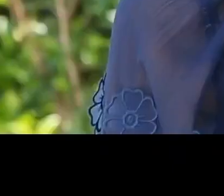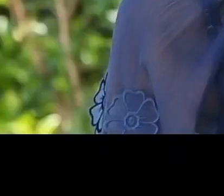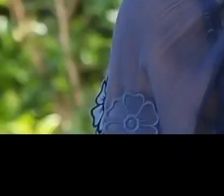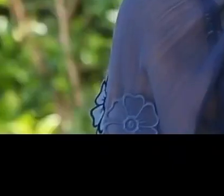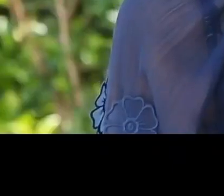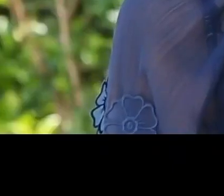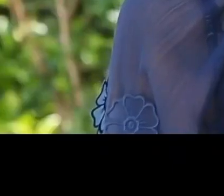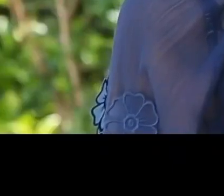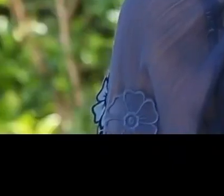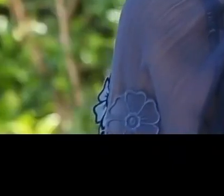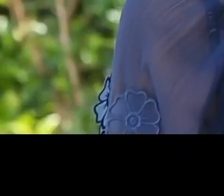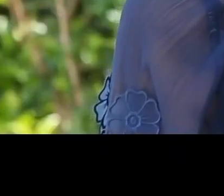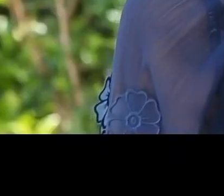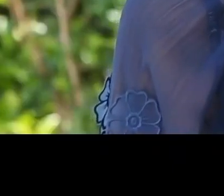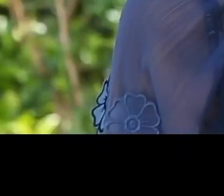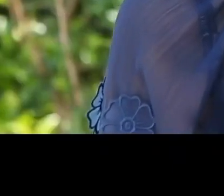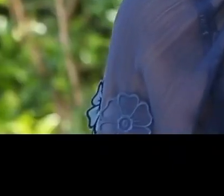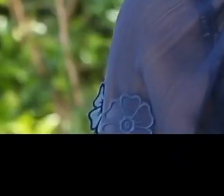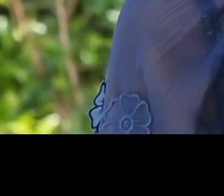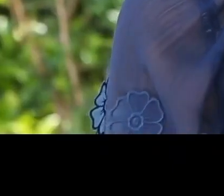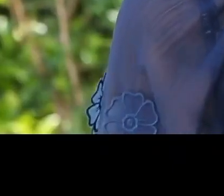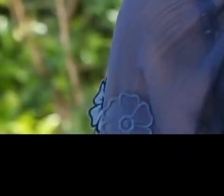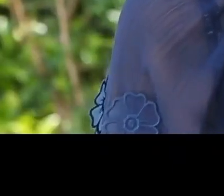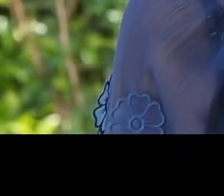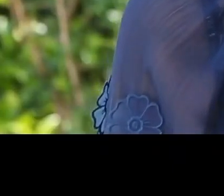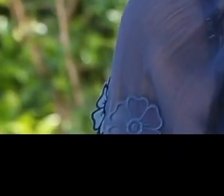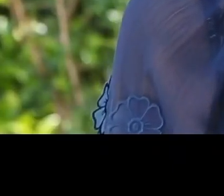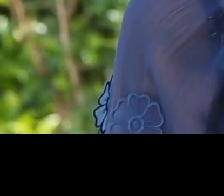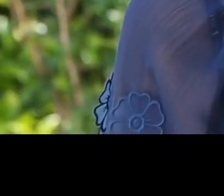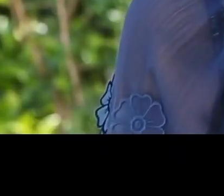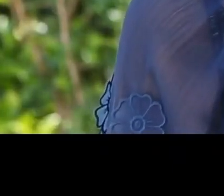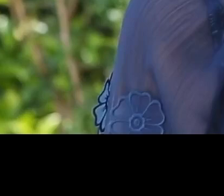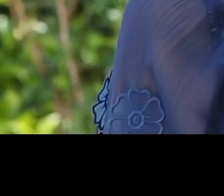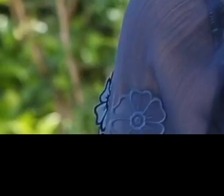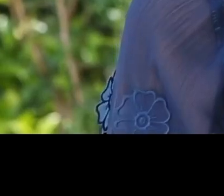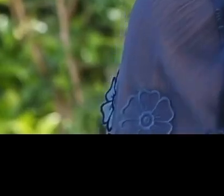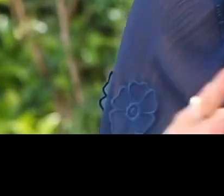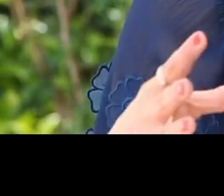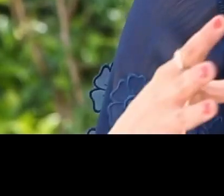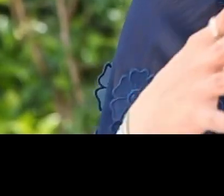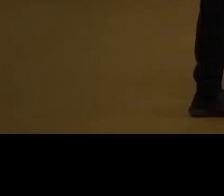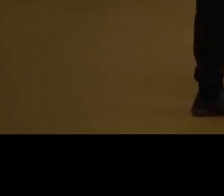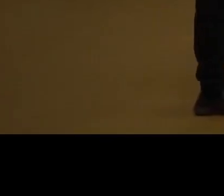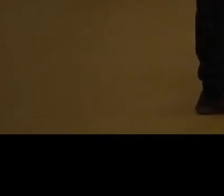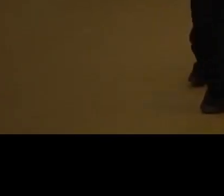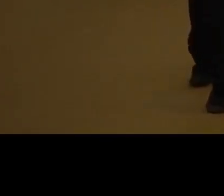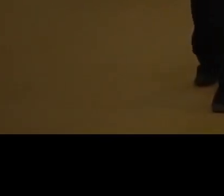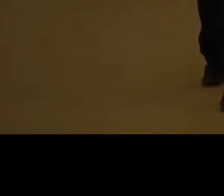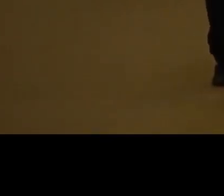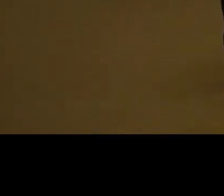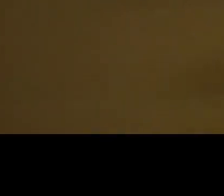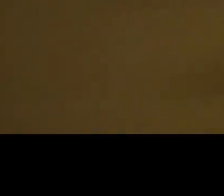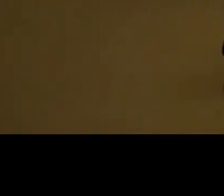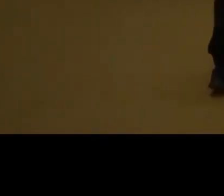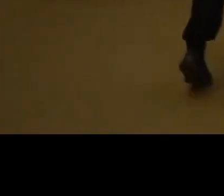celebrate the first awards. Because historically it made perfect sense. It's literally at the crossroads of the great